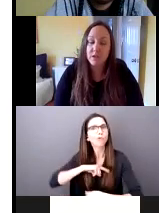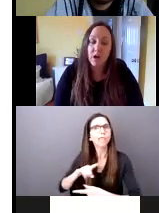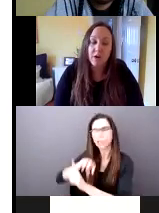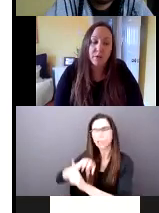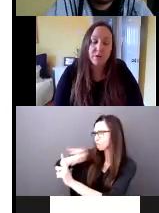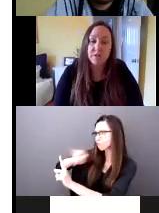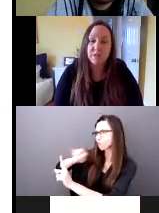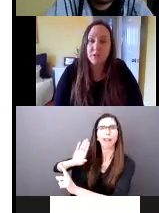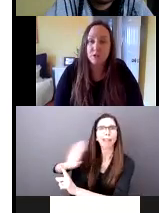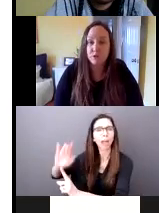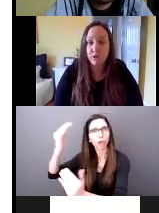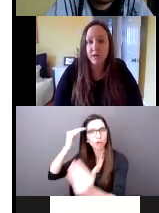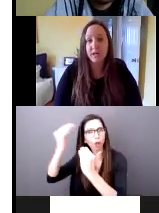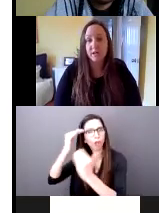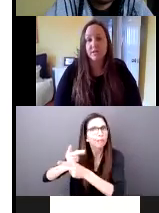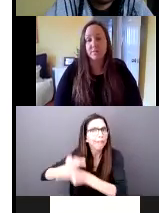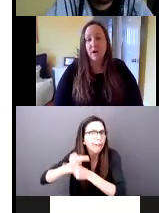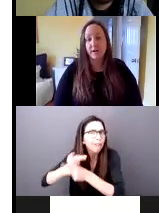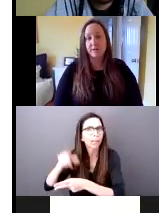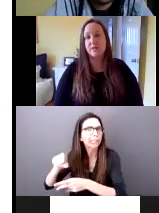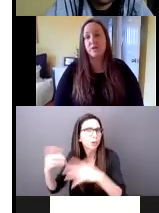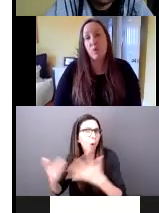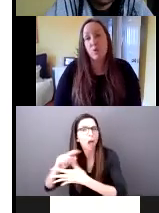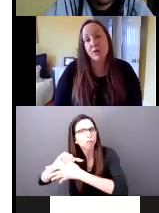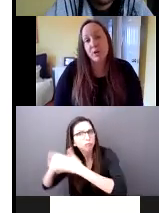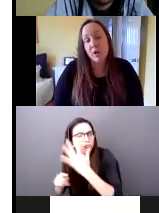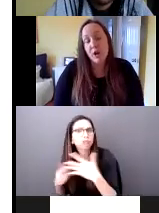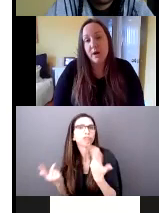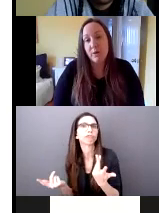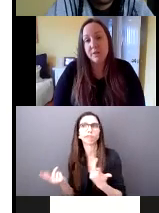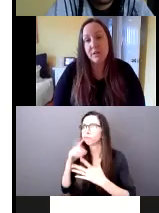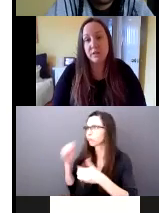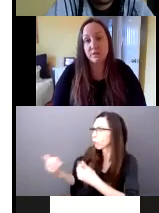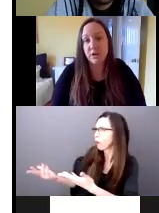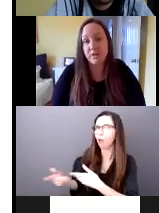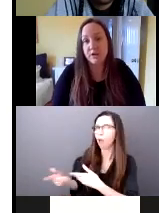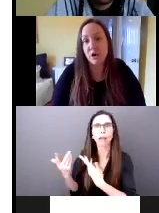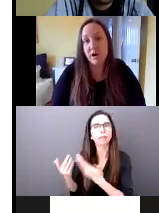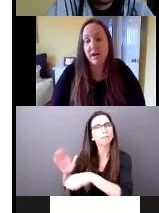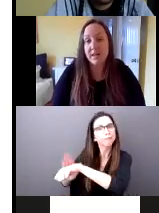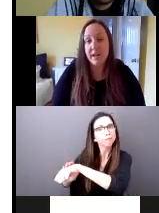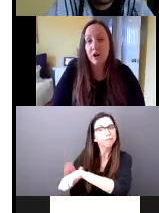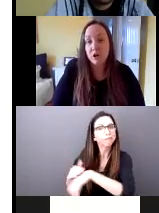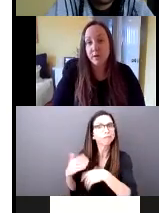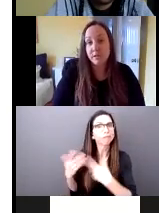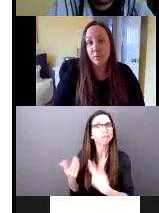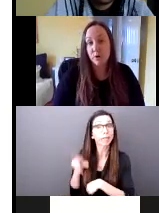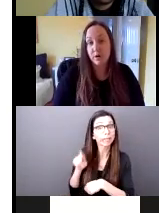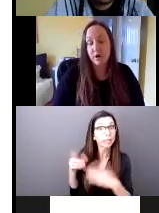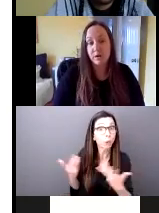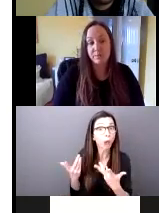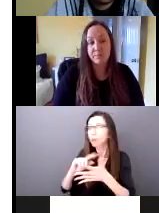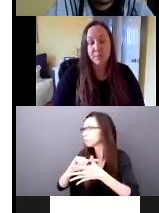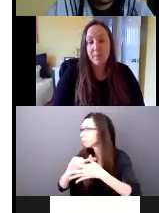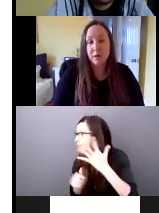needs. They receive some initial training and some guidance and support around what the needs of caregivers are, and get ongoing